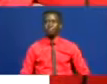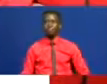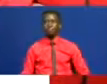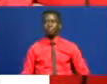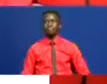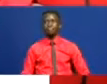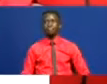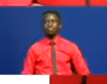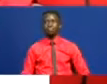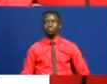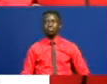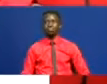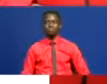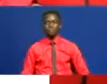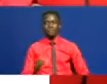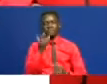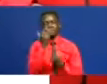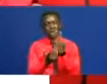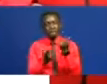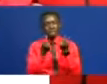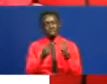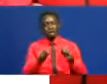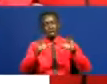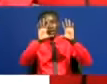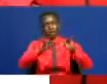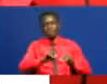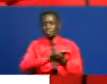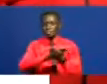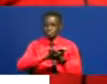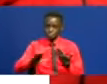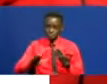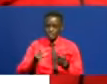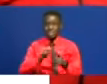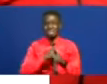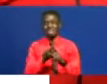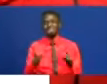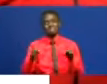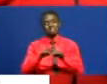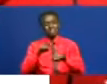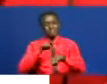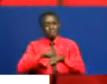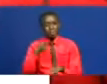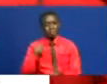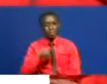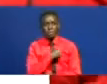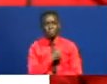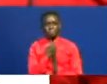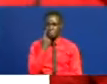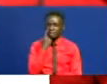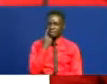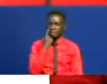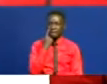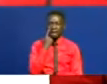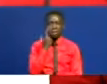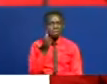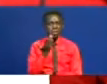Moto tukajaribu kuzima ikakata. Dakika hiyo hiyo tukaona tena mwili